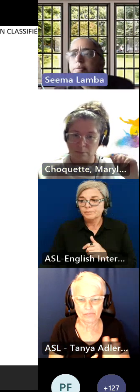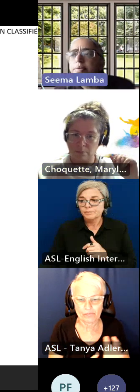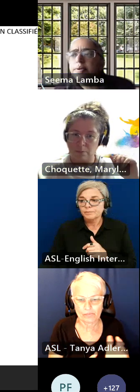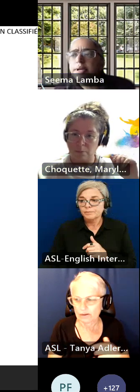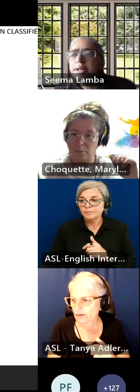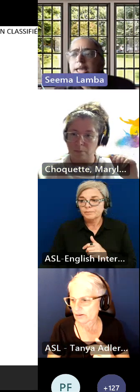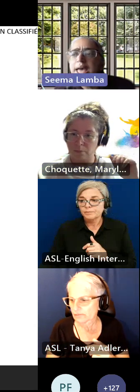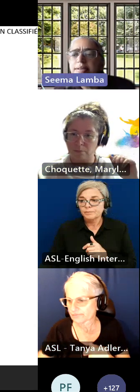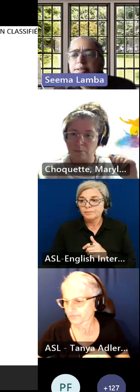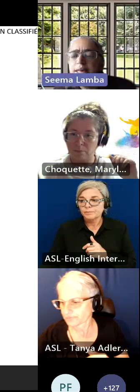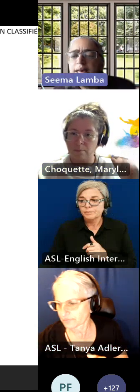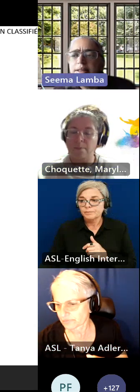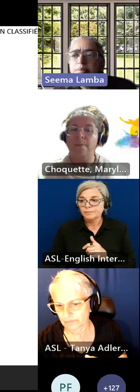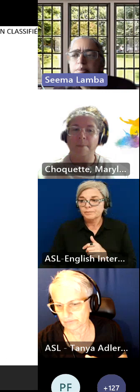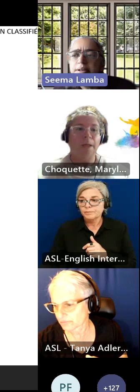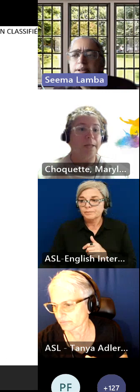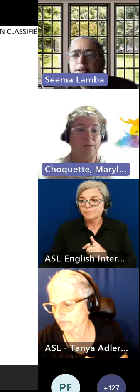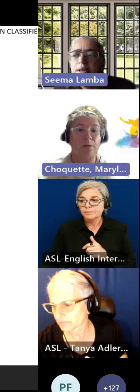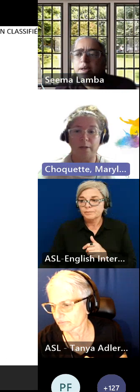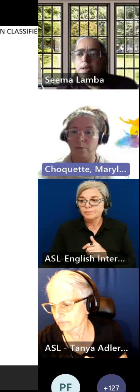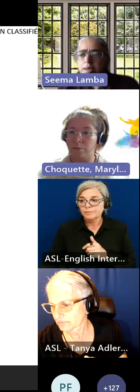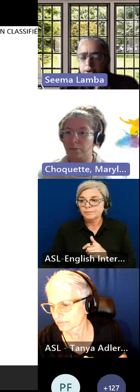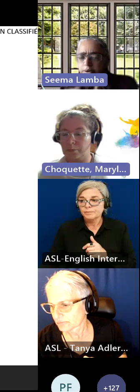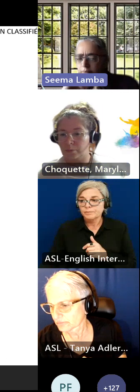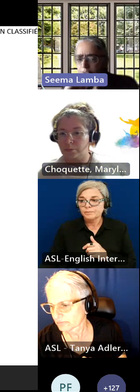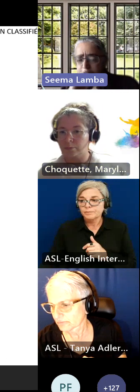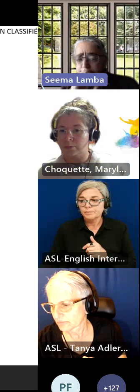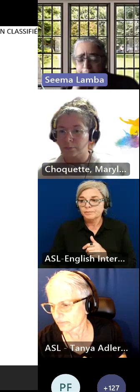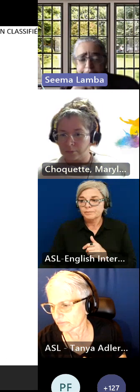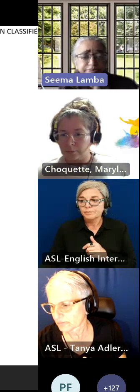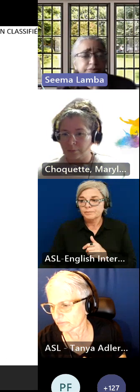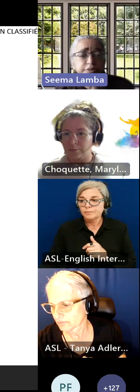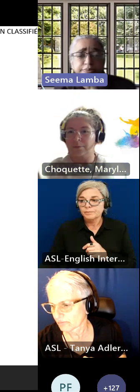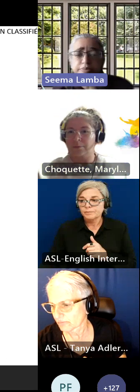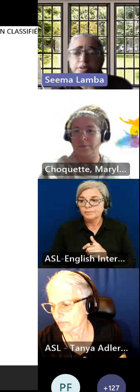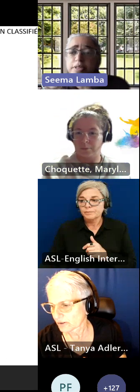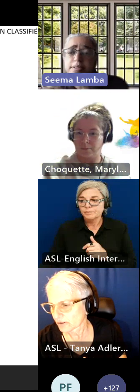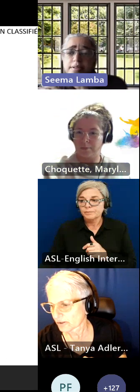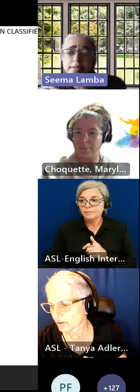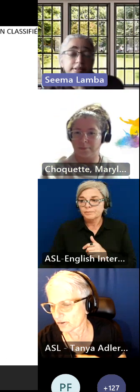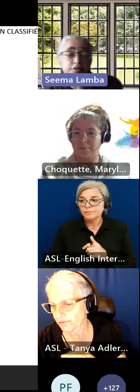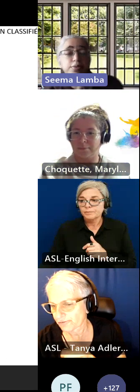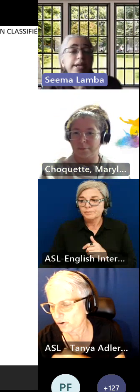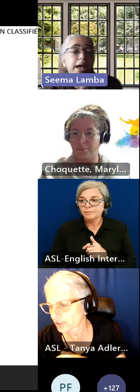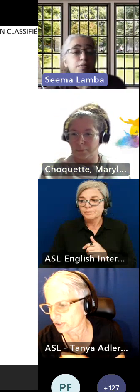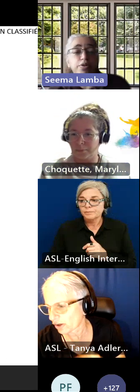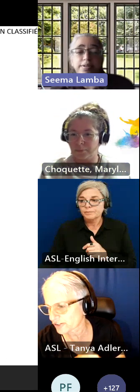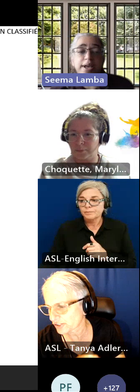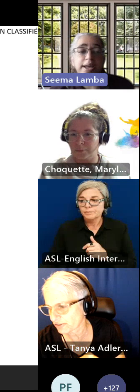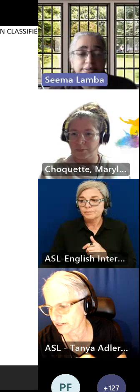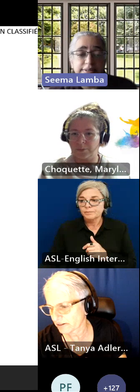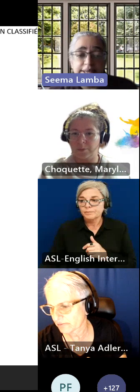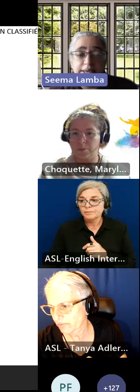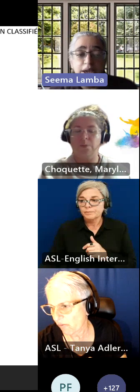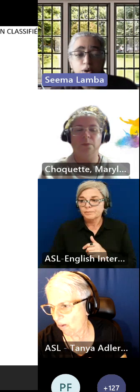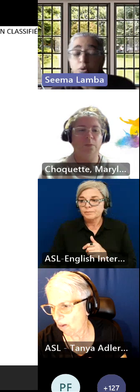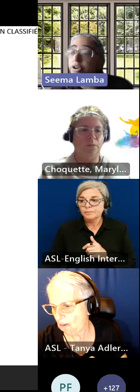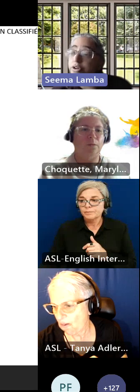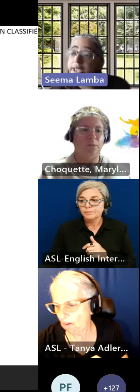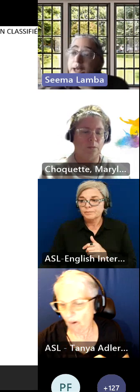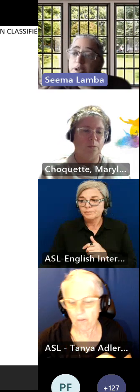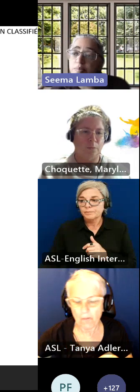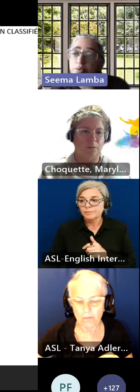Can I add to that a little bit? Yes, go ahead. Okay. Yes. So this is really helpful to kind of